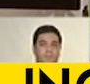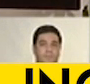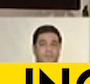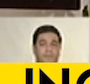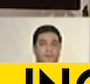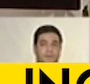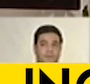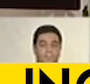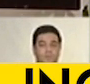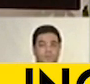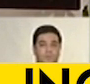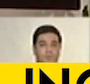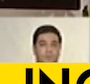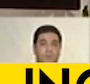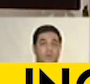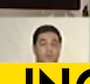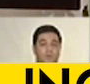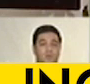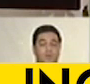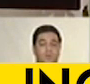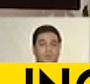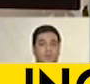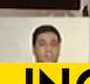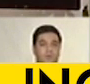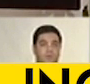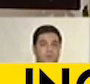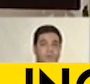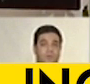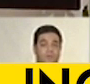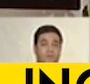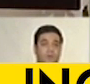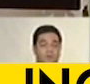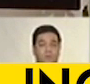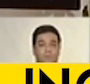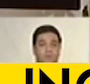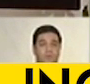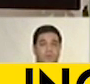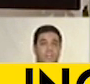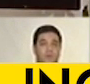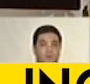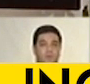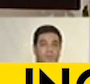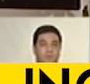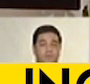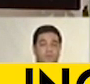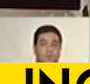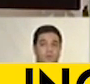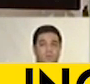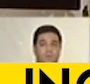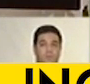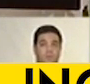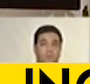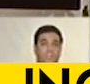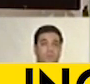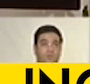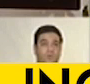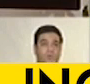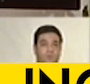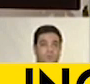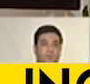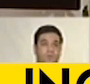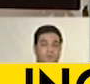Aziz o'quvchilar, sizga yana bir savol berilgan edi. Vatanparvarlik nima degan? Vatanparvarlik nima ekan?